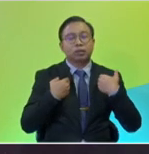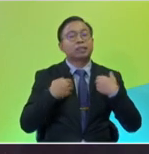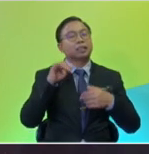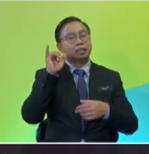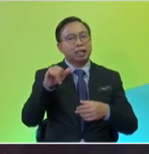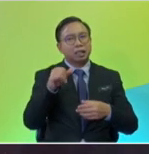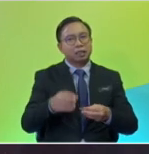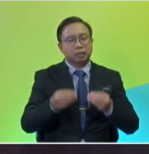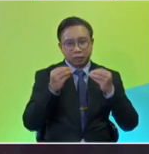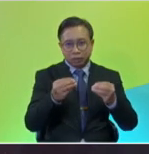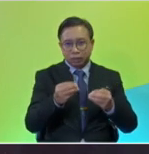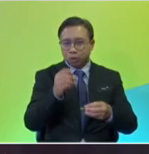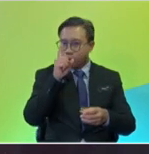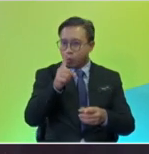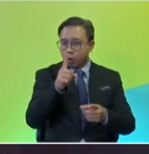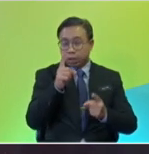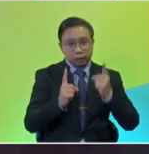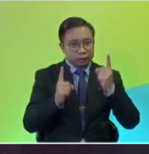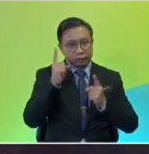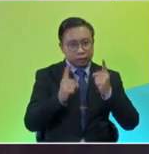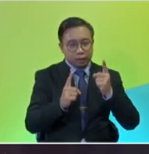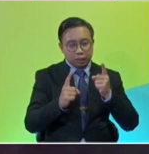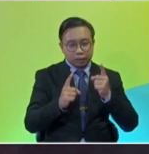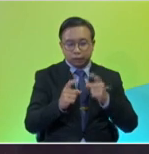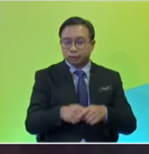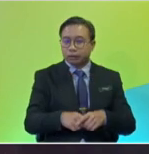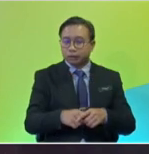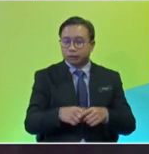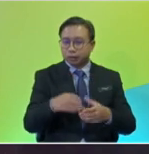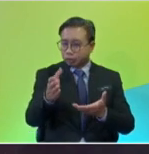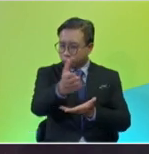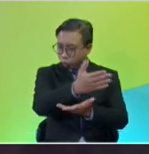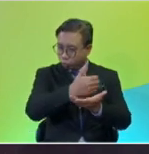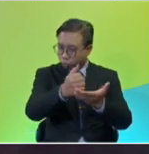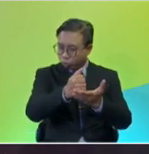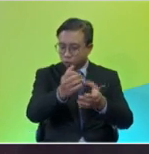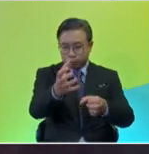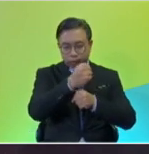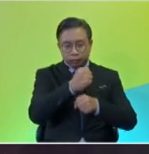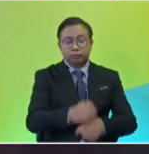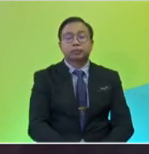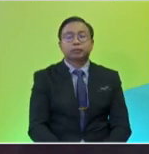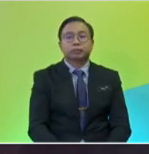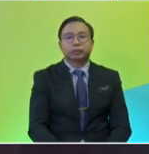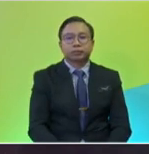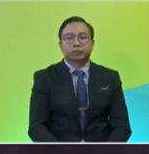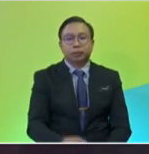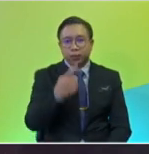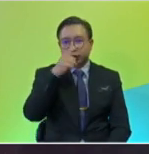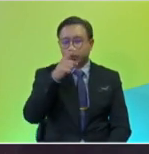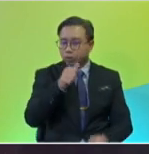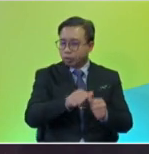Please reward them with 1-star stick each. Yes, I'll do that. So 1-star for